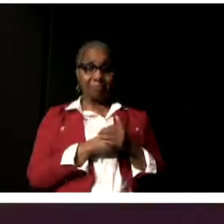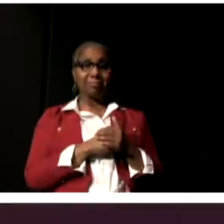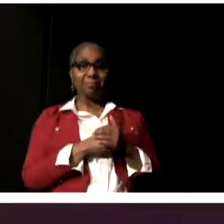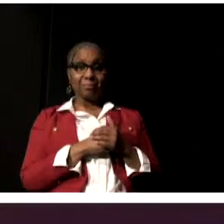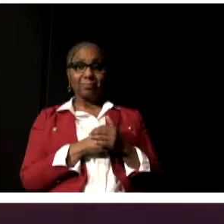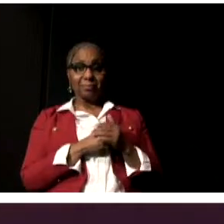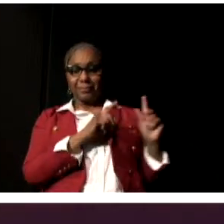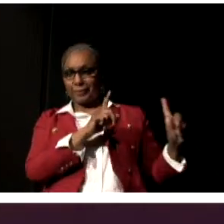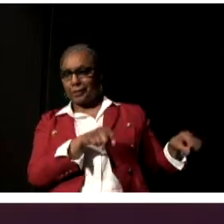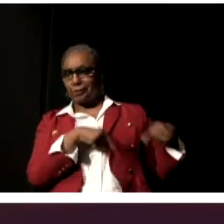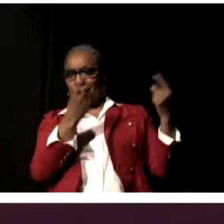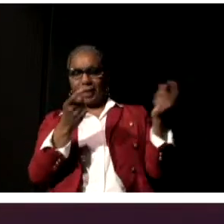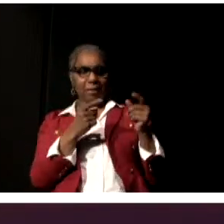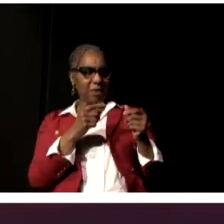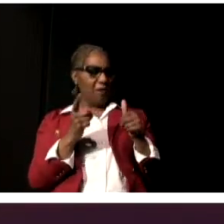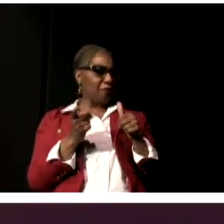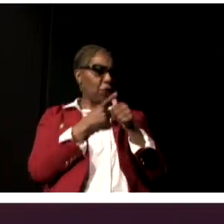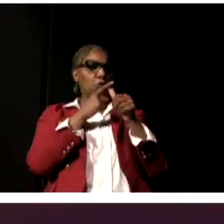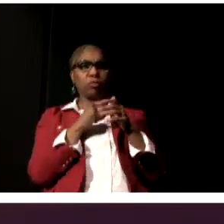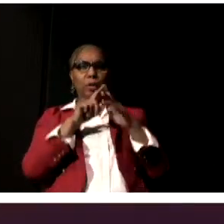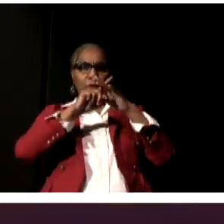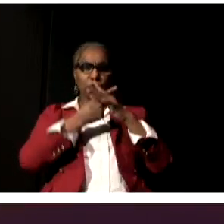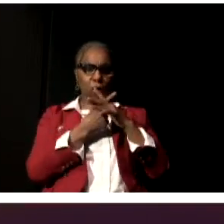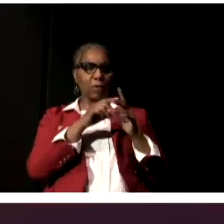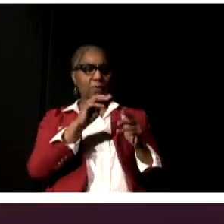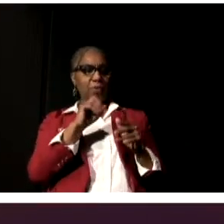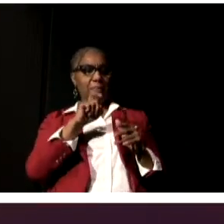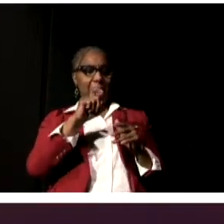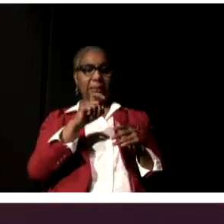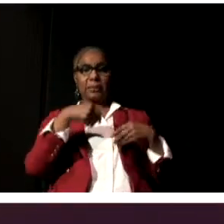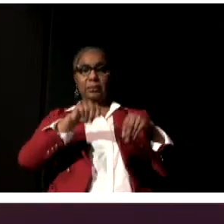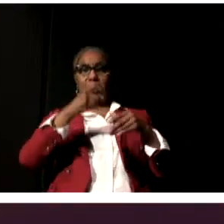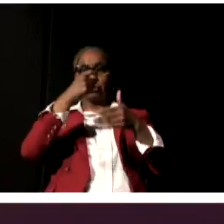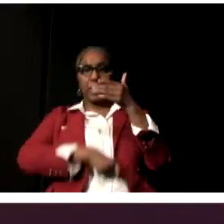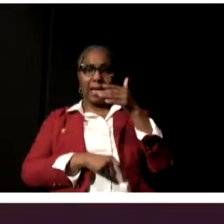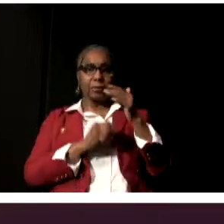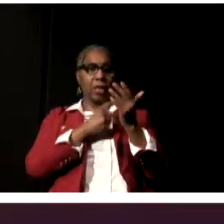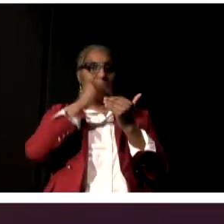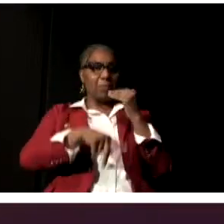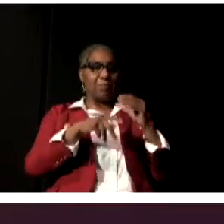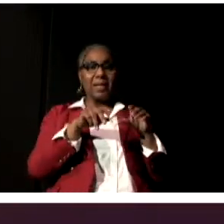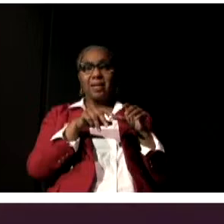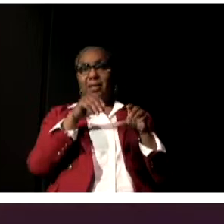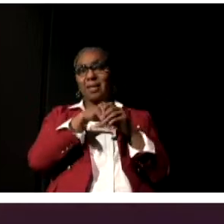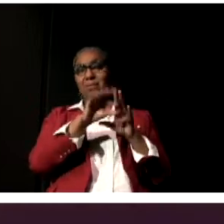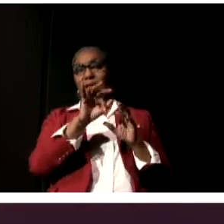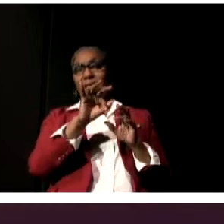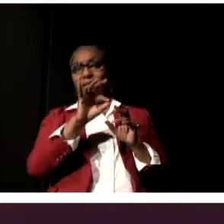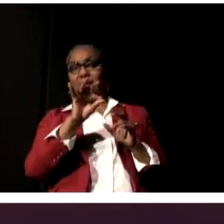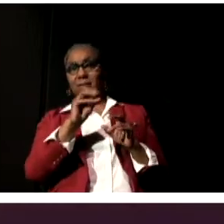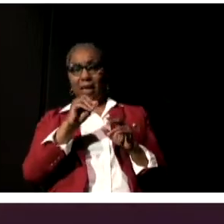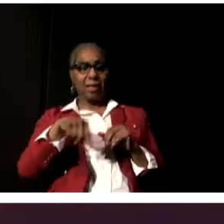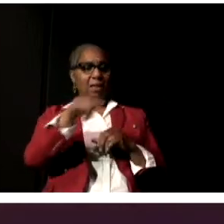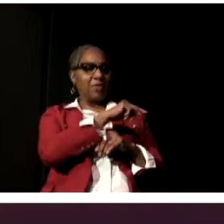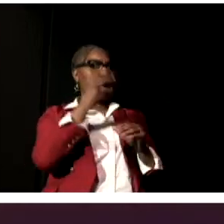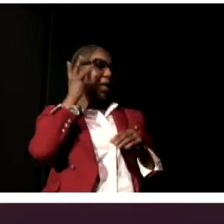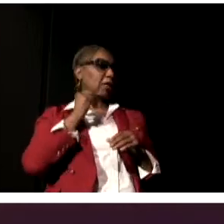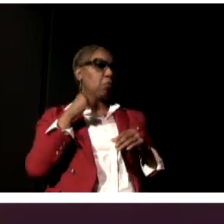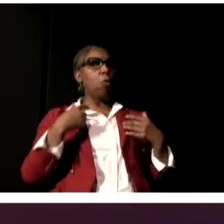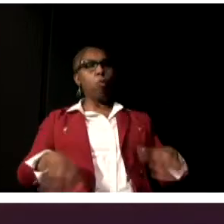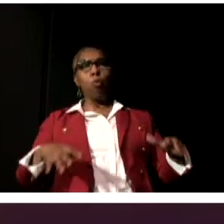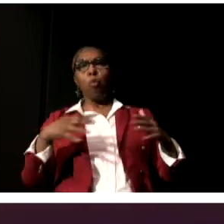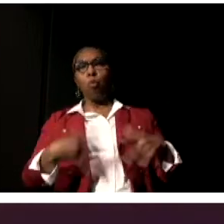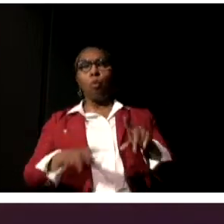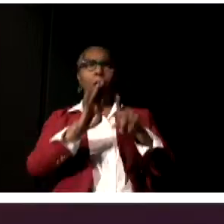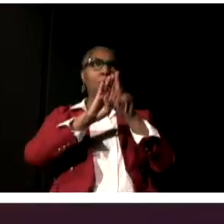Since they very first enacted the MAP sales tax initiative in the 1990s, they've experienced phenomenal